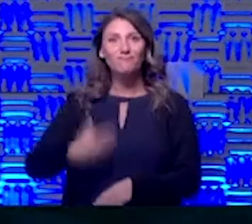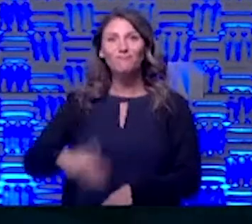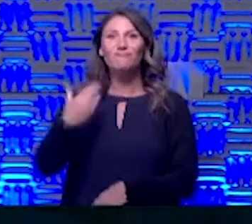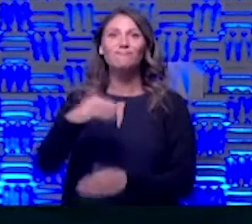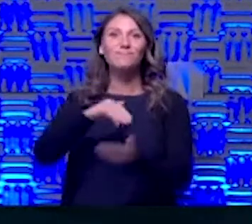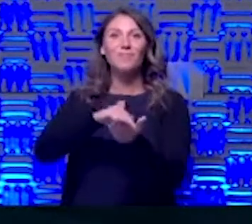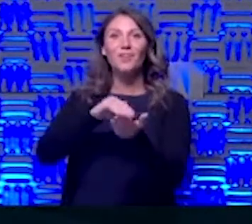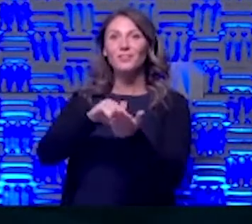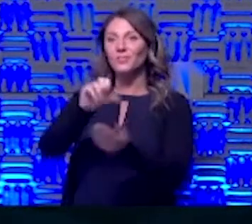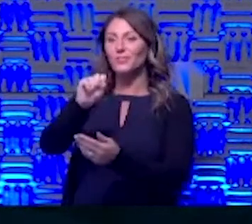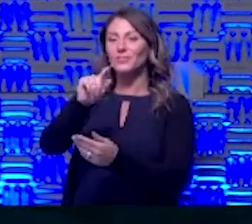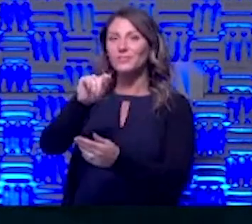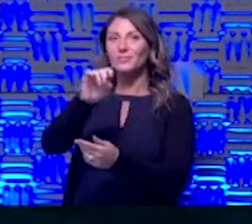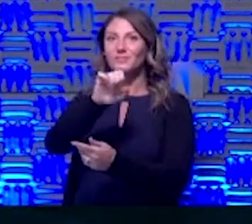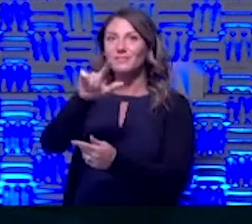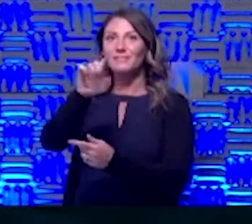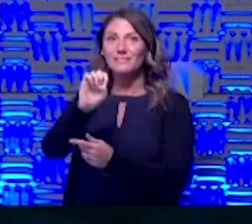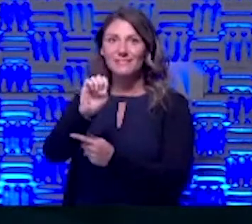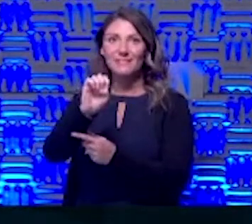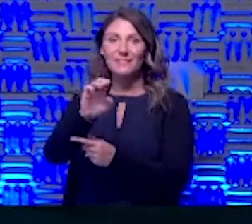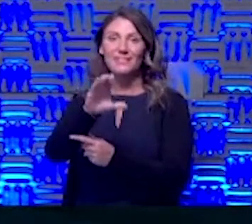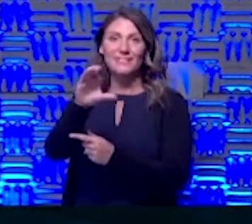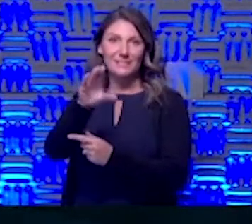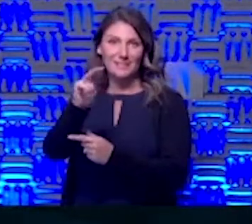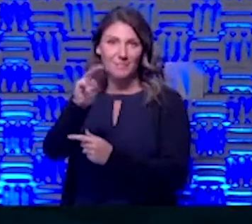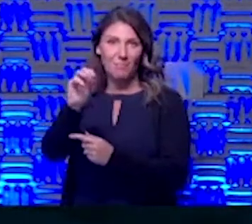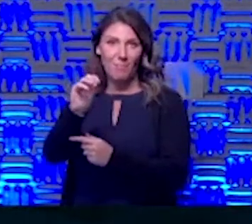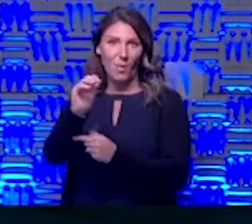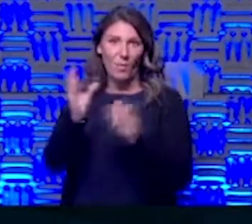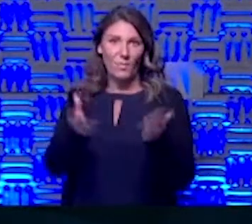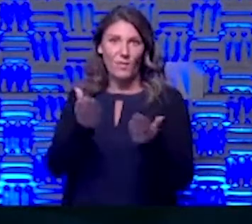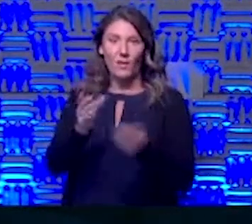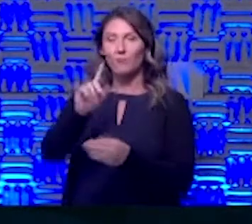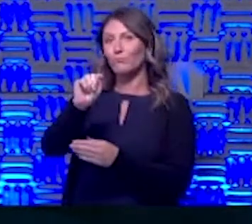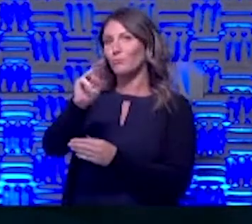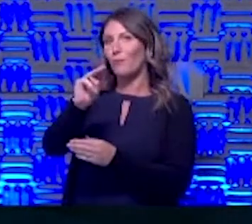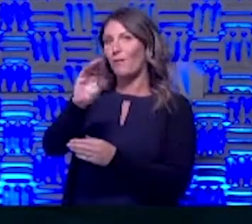serve as the Chief Clinical Officer here at Truman.